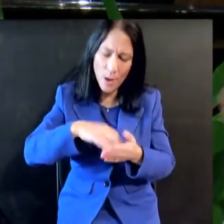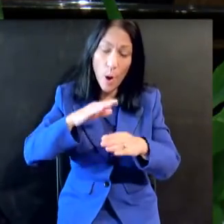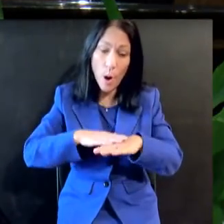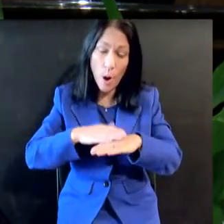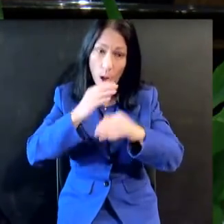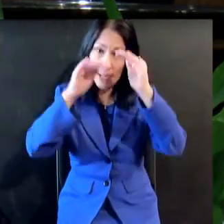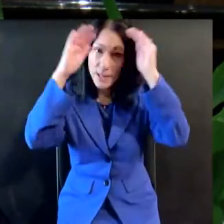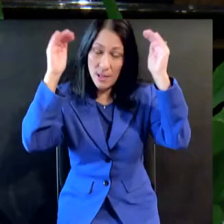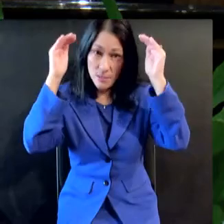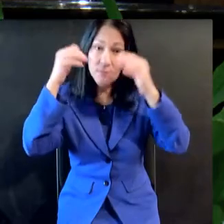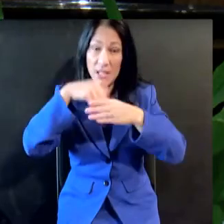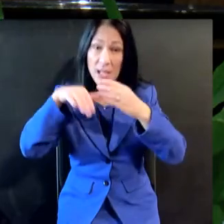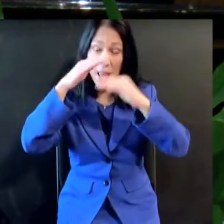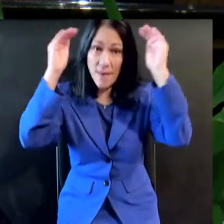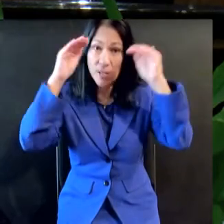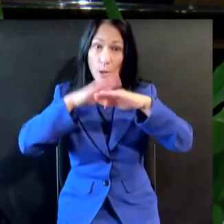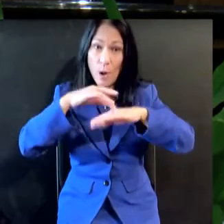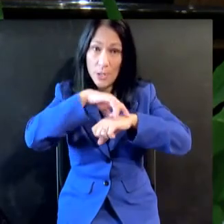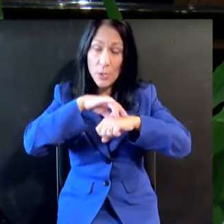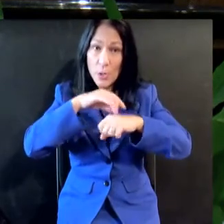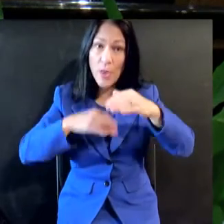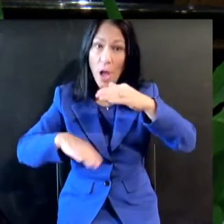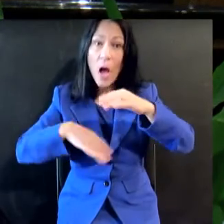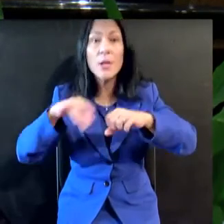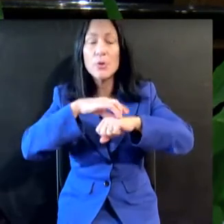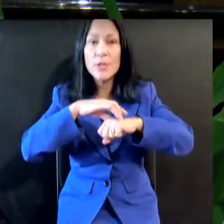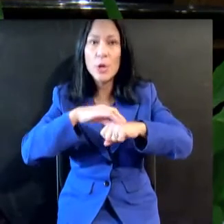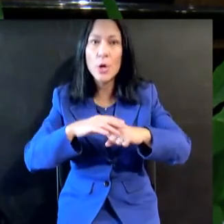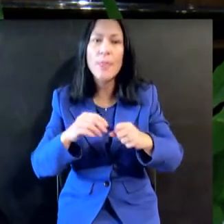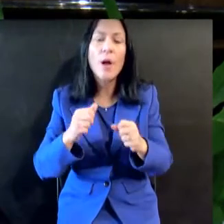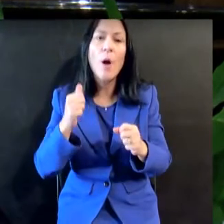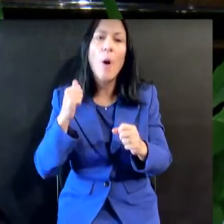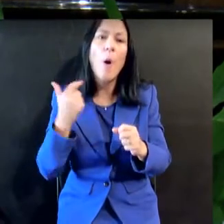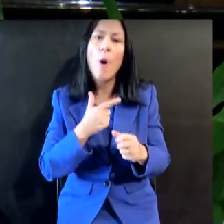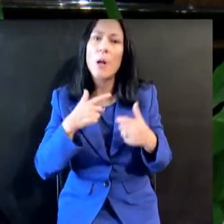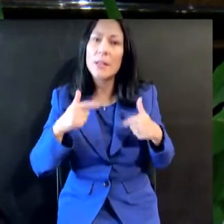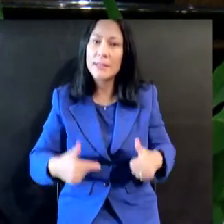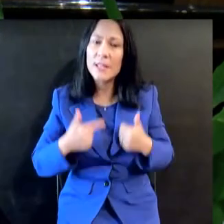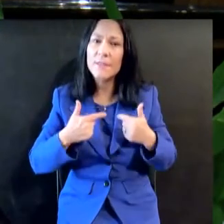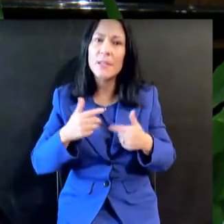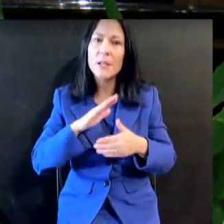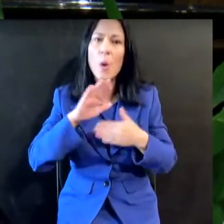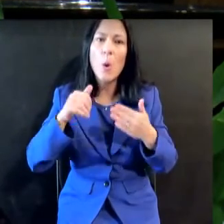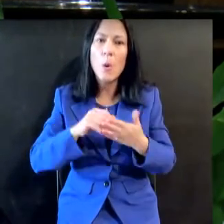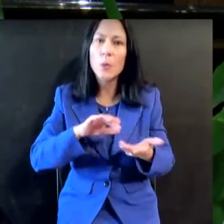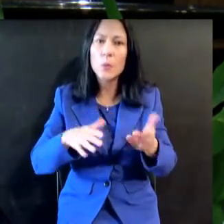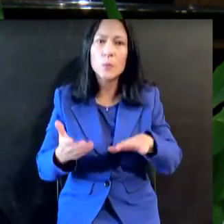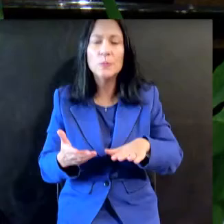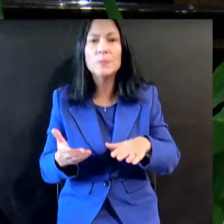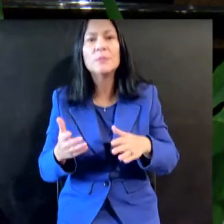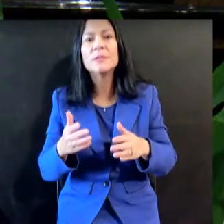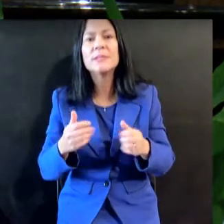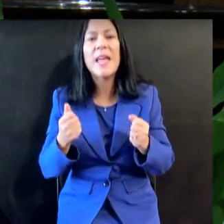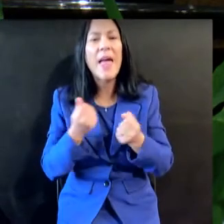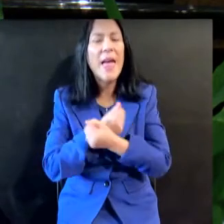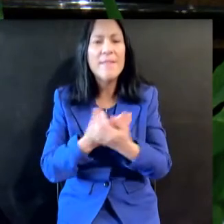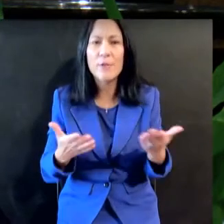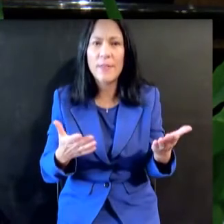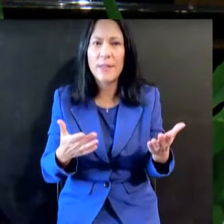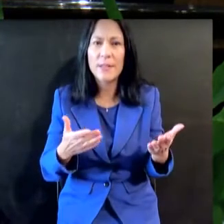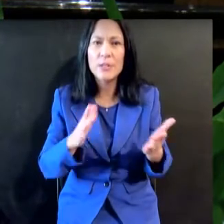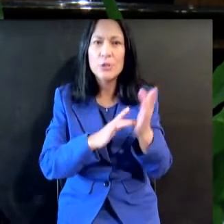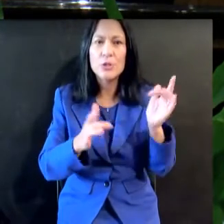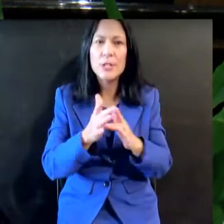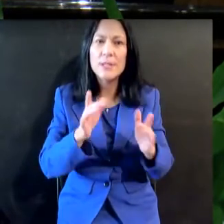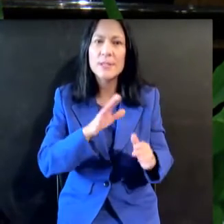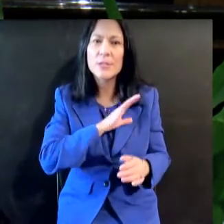dead. That means heavenly, earthly creatures, everything. And every tongue declare that Jesus Christ is Lord. Why? To the glory of